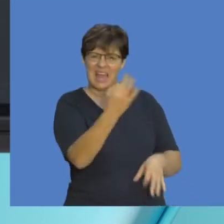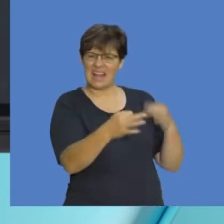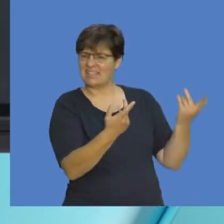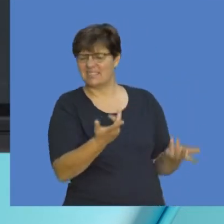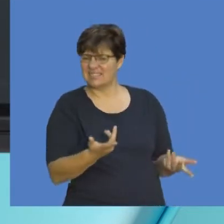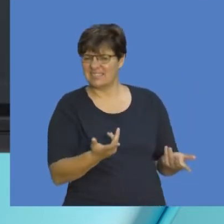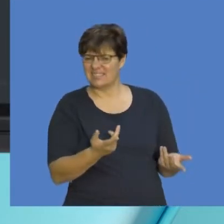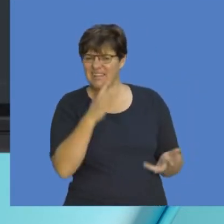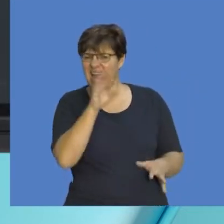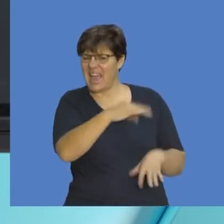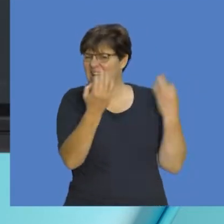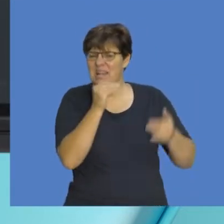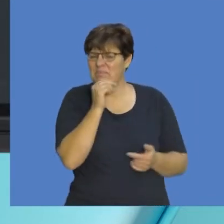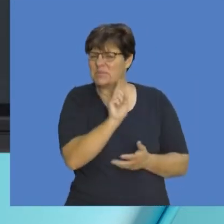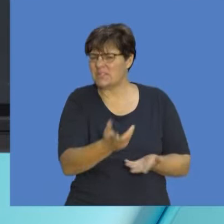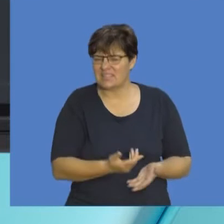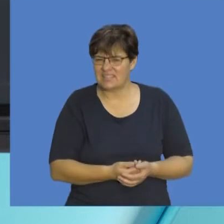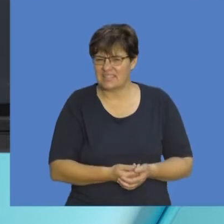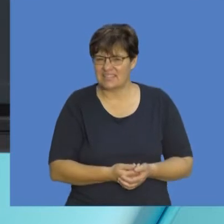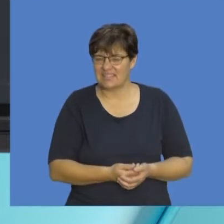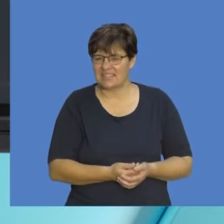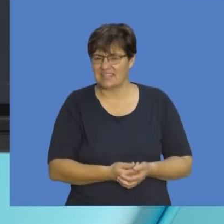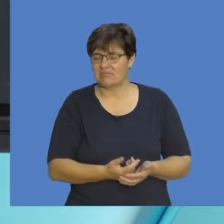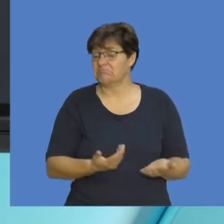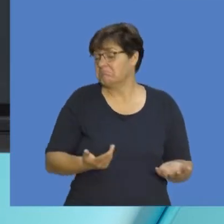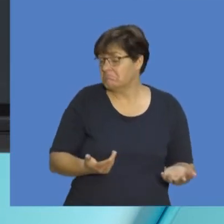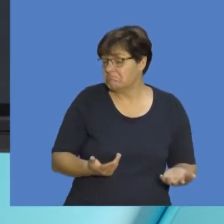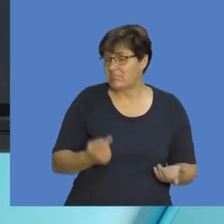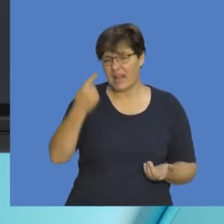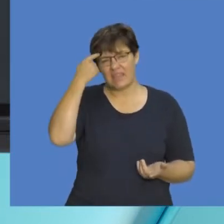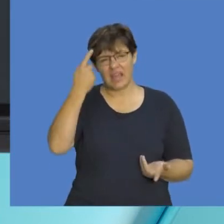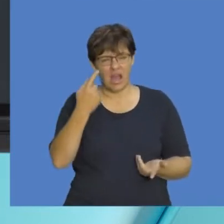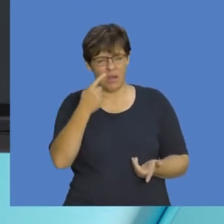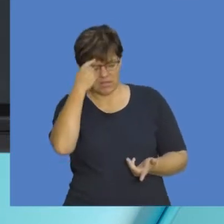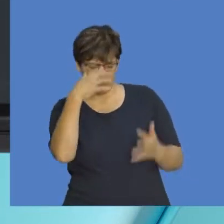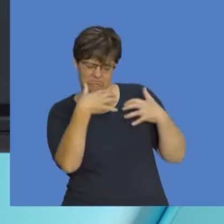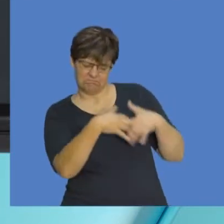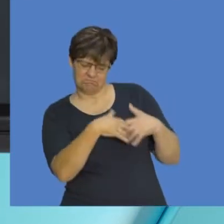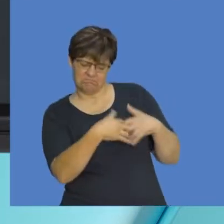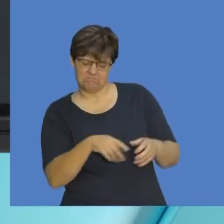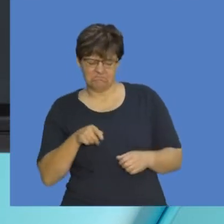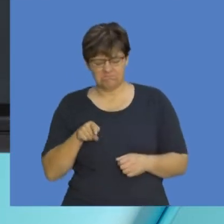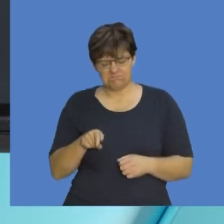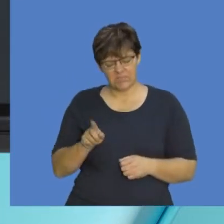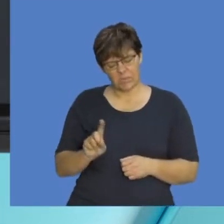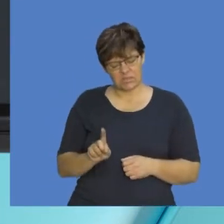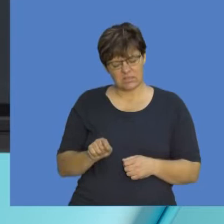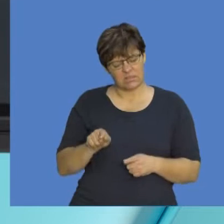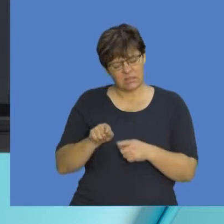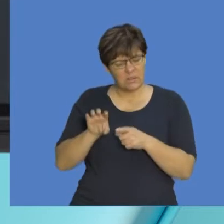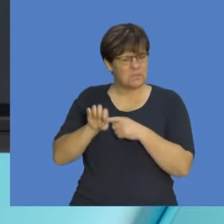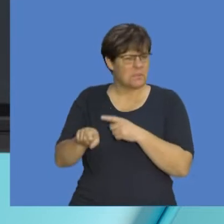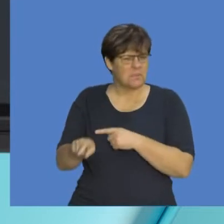to analyze mean? I think it's to think about data, make some conclusion, some